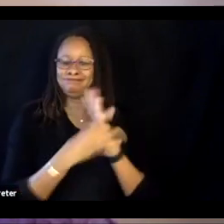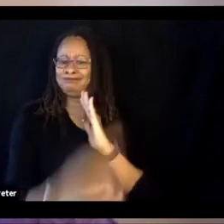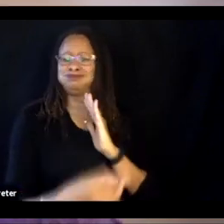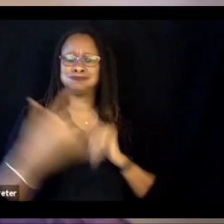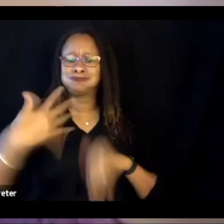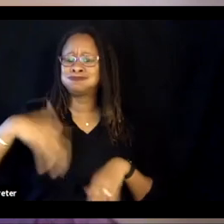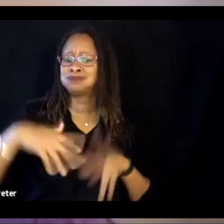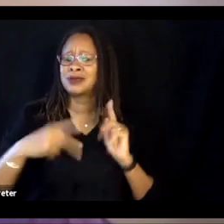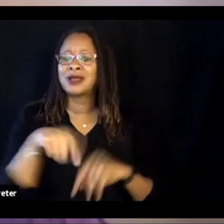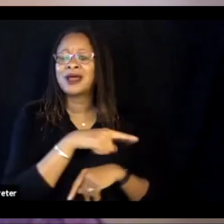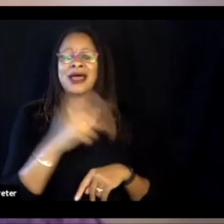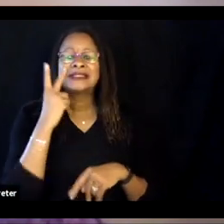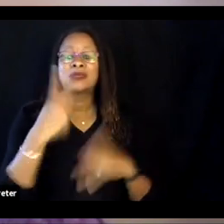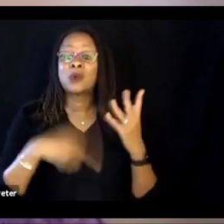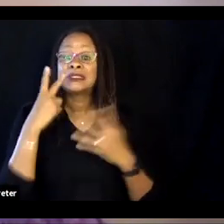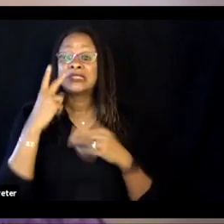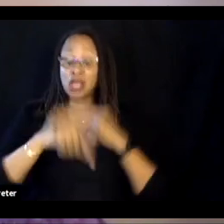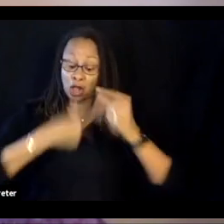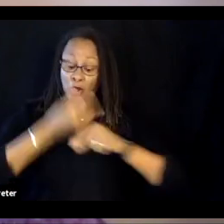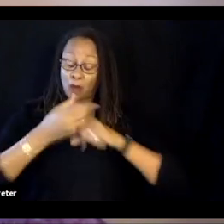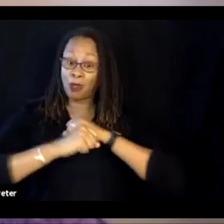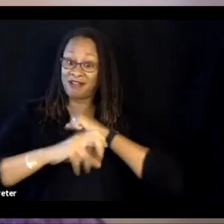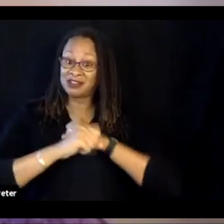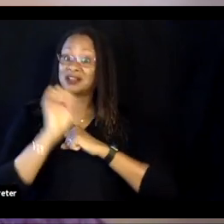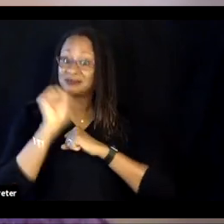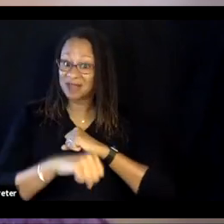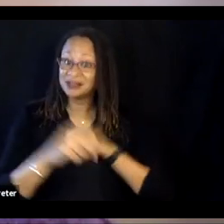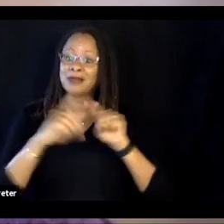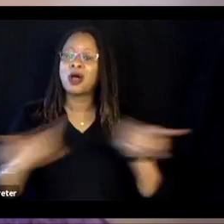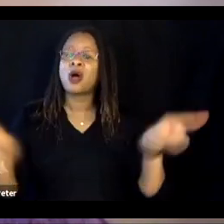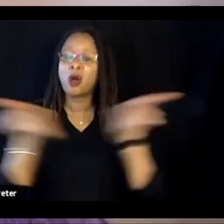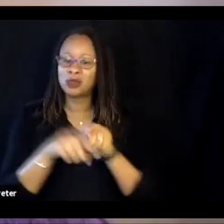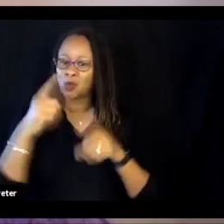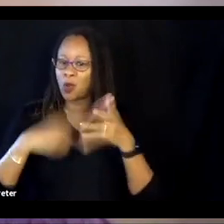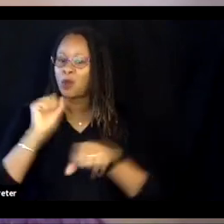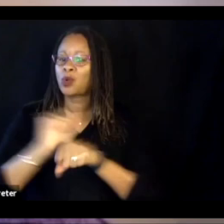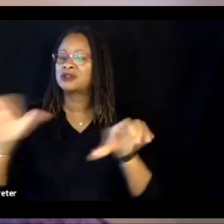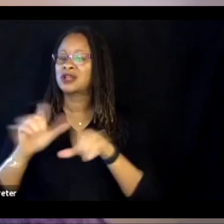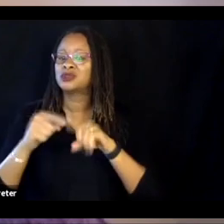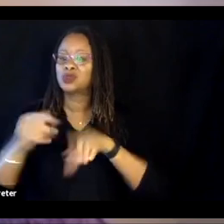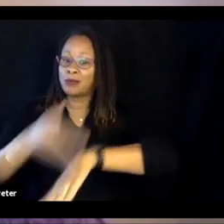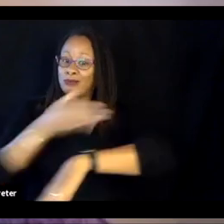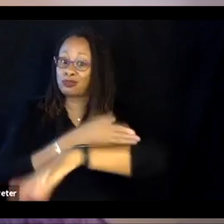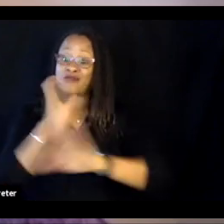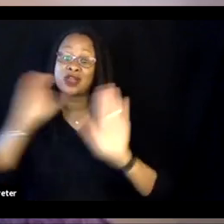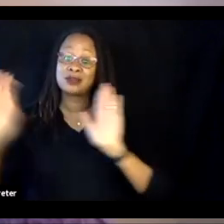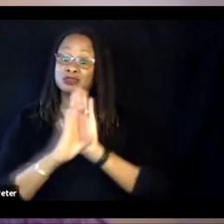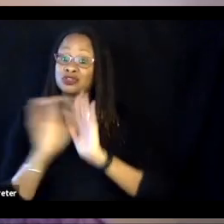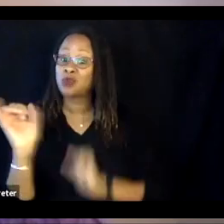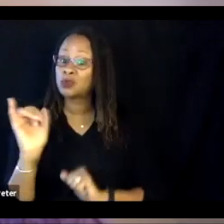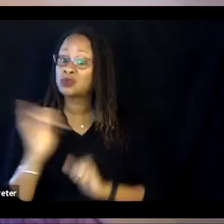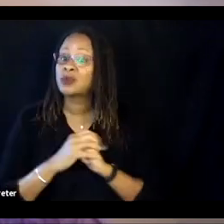not only seeing in global advertising, but what work is being done to improve those images.